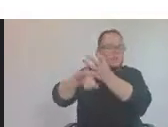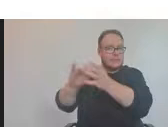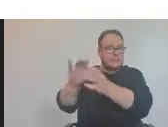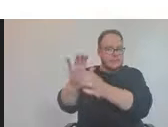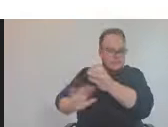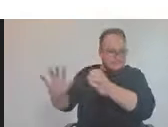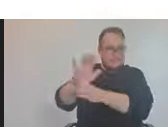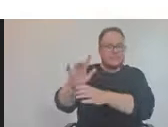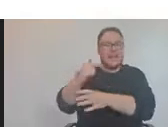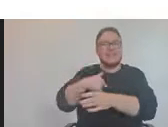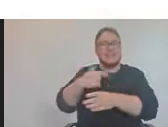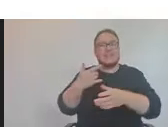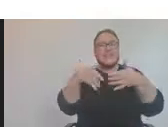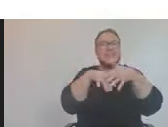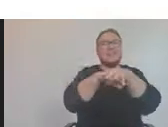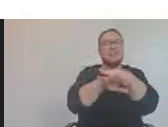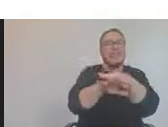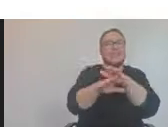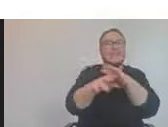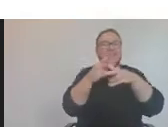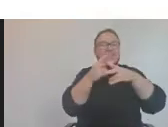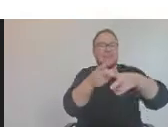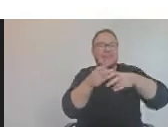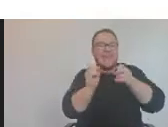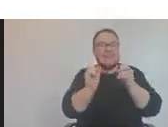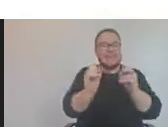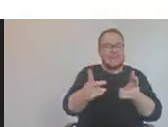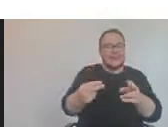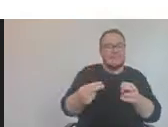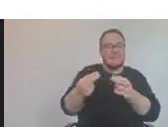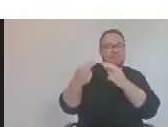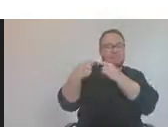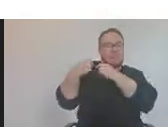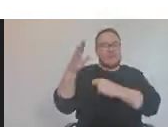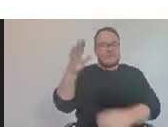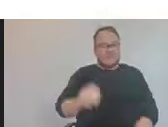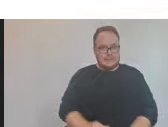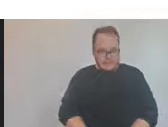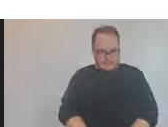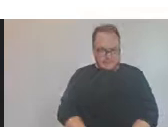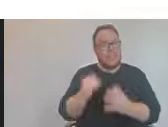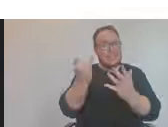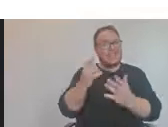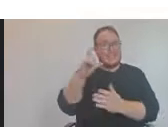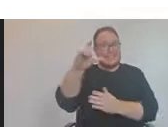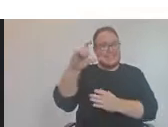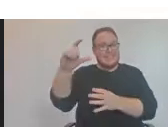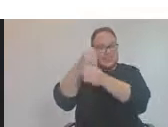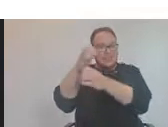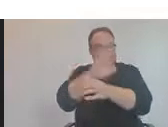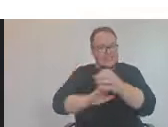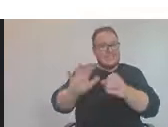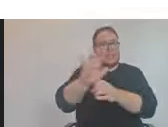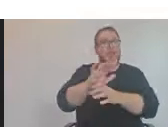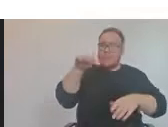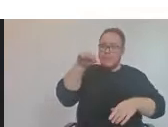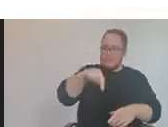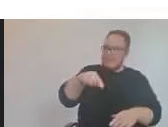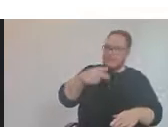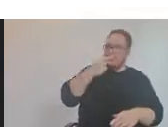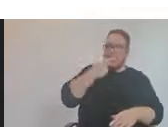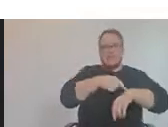Integrated Care System Board representative for the 6 CCGs. So this is our second virtual